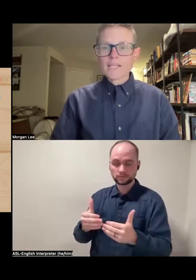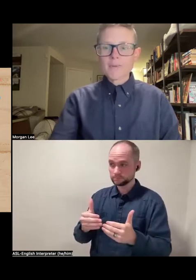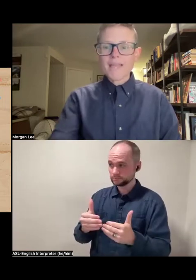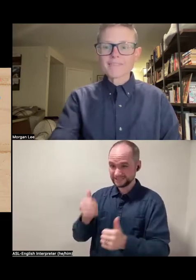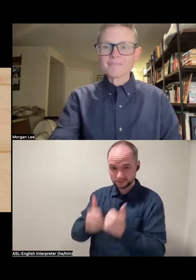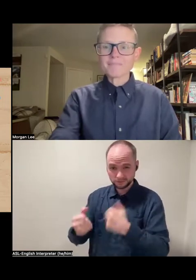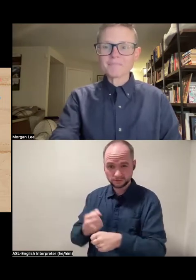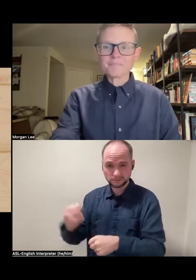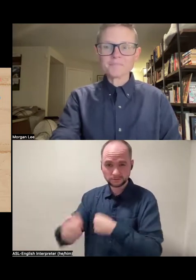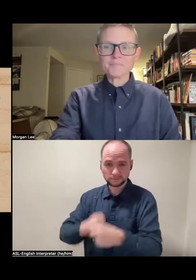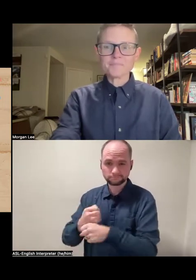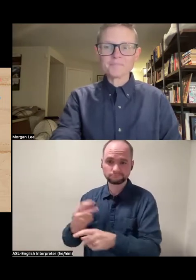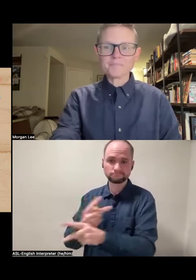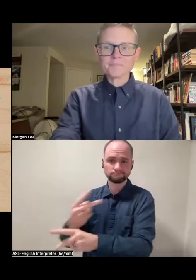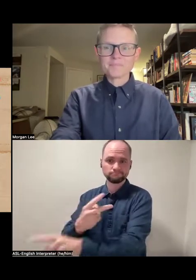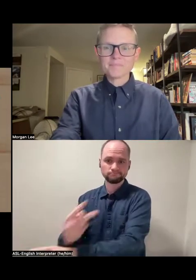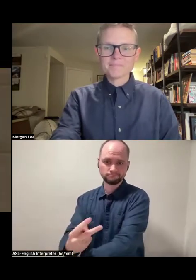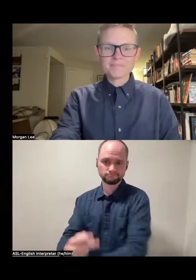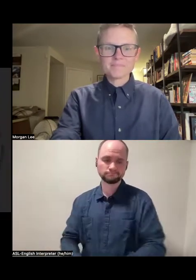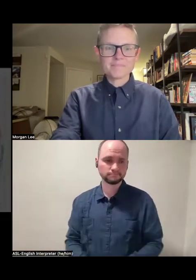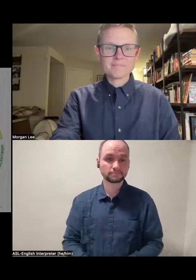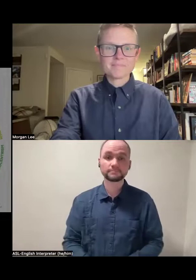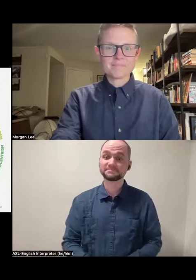So let's begin.